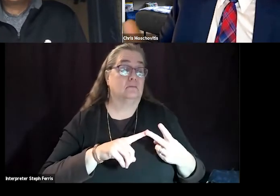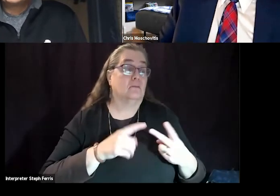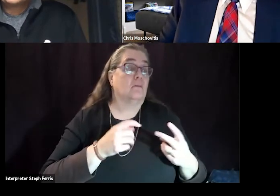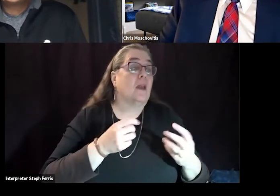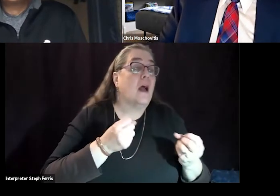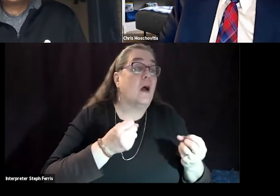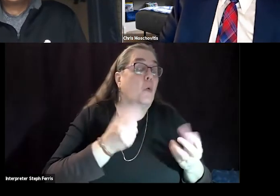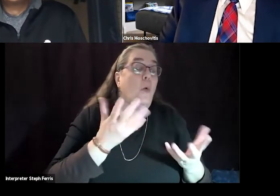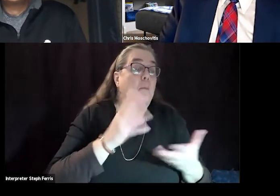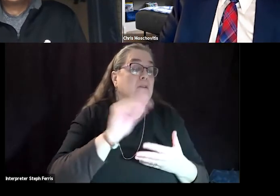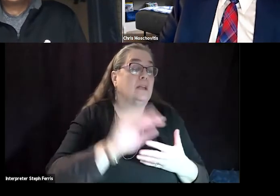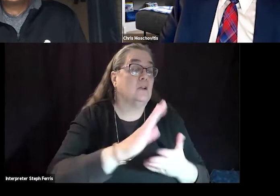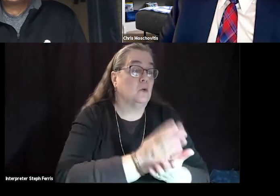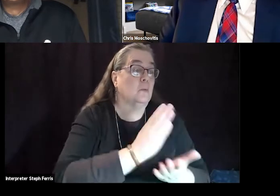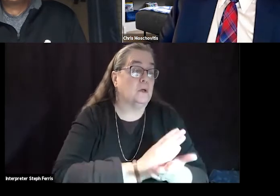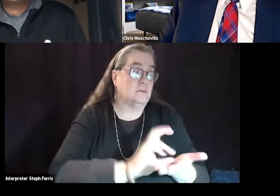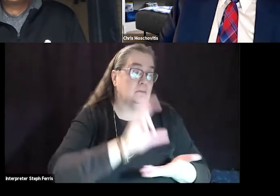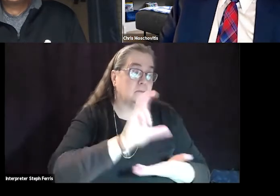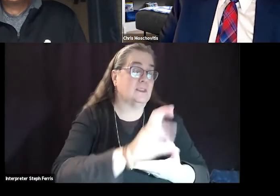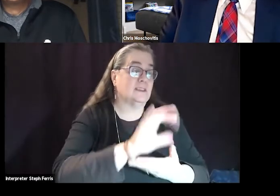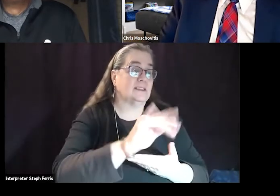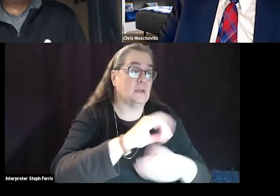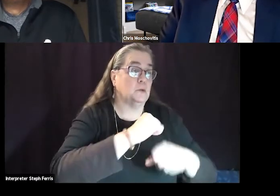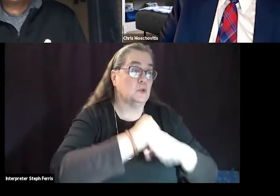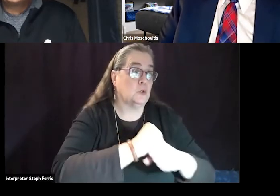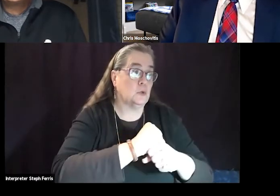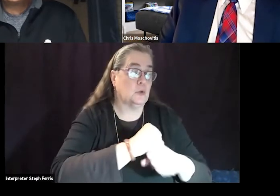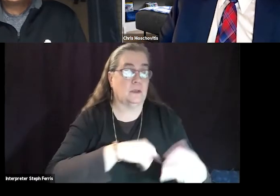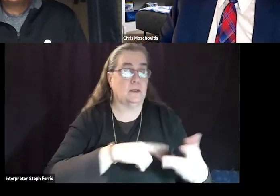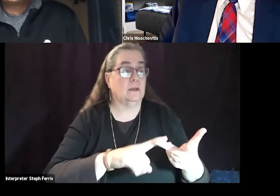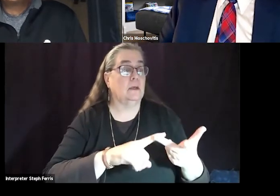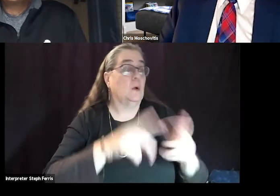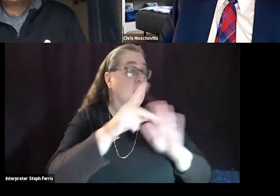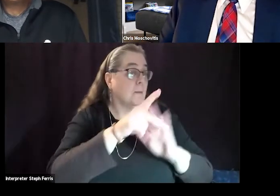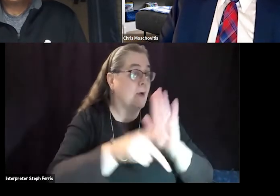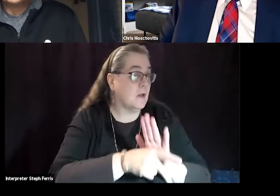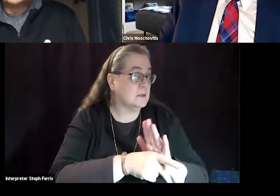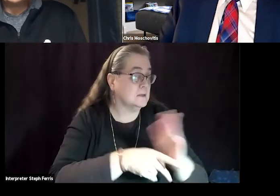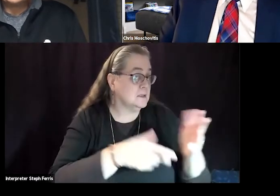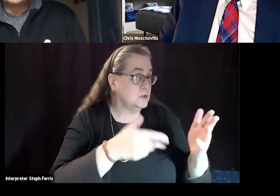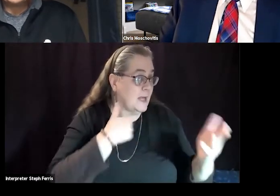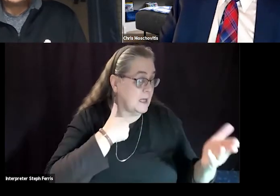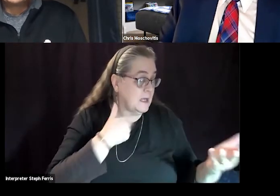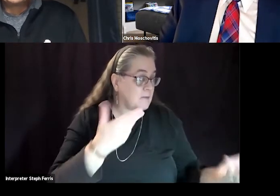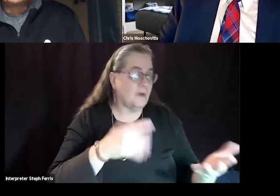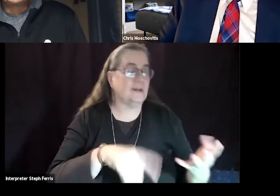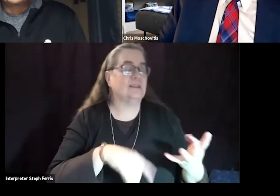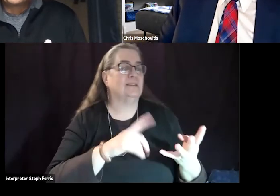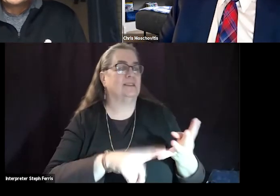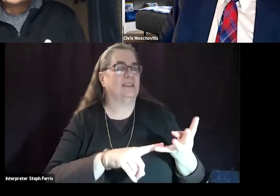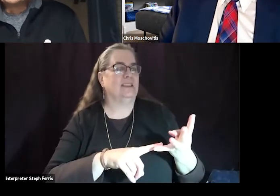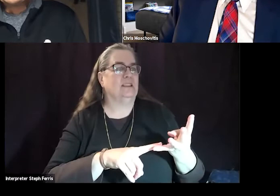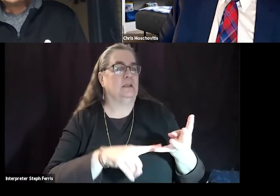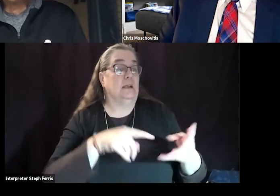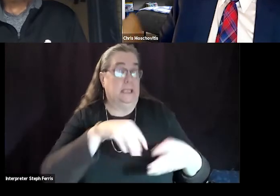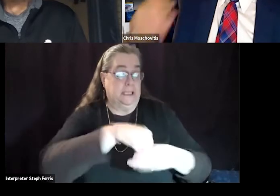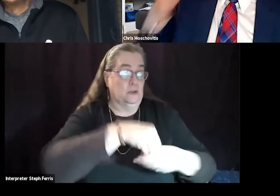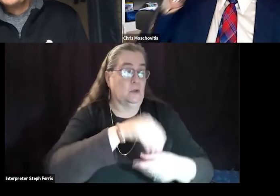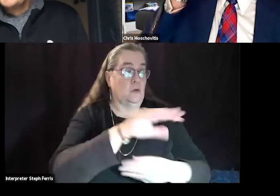cybersecurity? What are your stated policies? What are you doing internally to educate your own people to right, make sure right. that the client